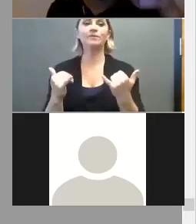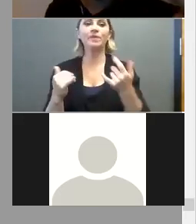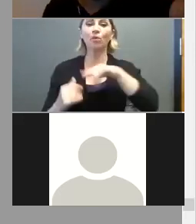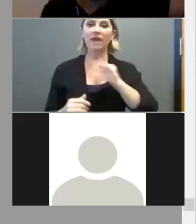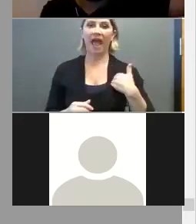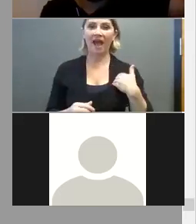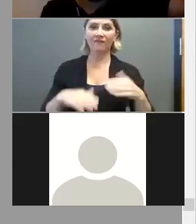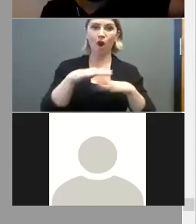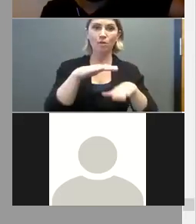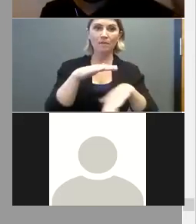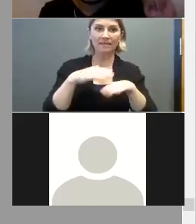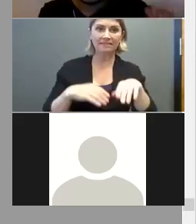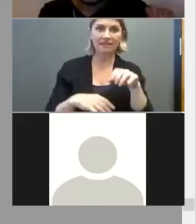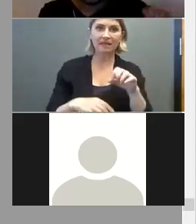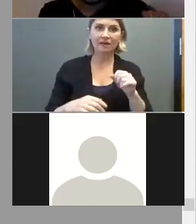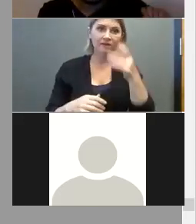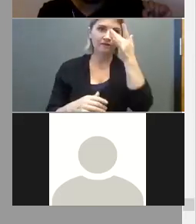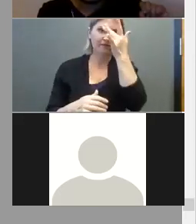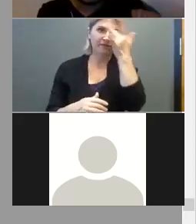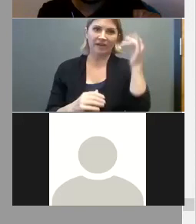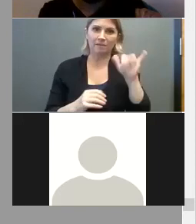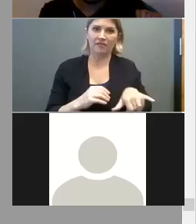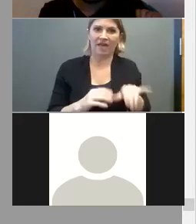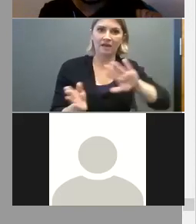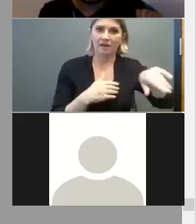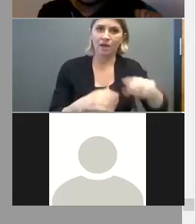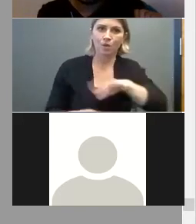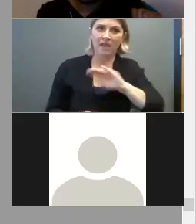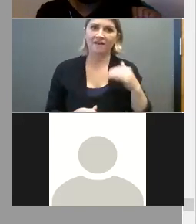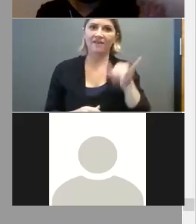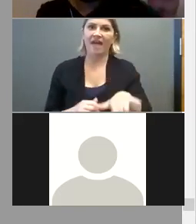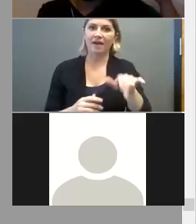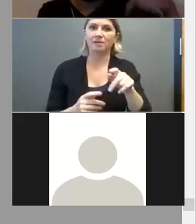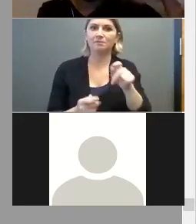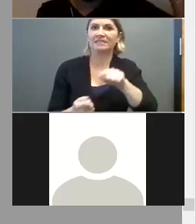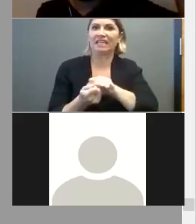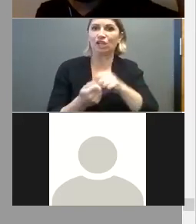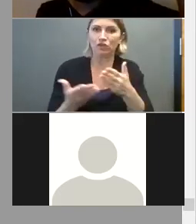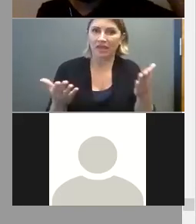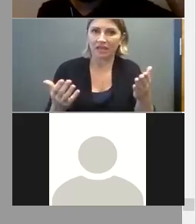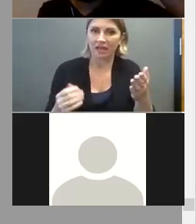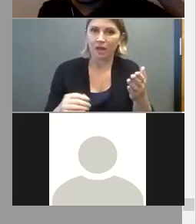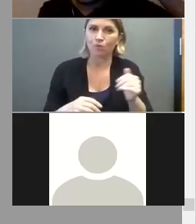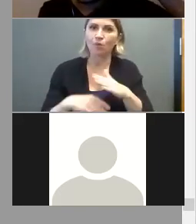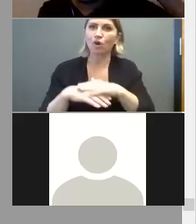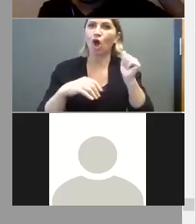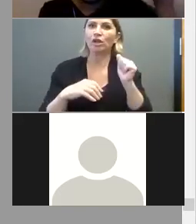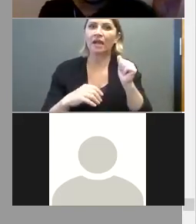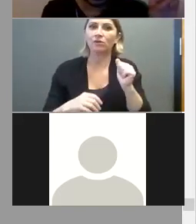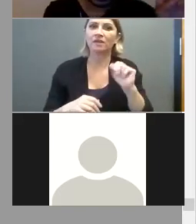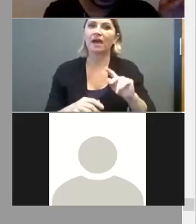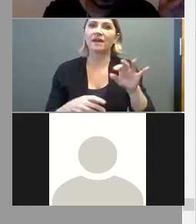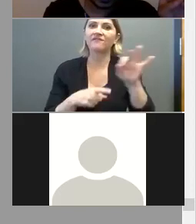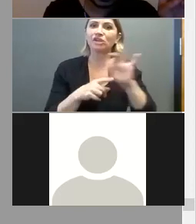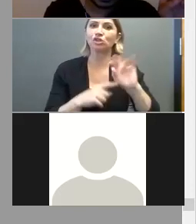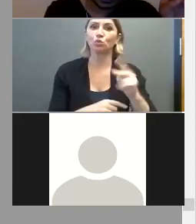our base cases. Let's forget about our base cases for now. We have this particular thing where we are calling our own function twice. So